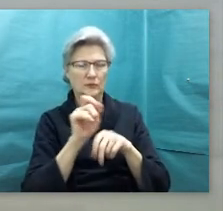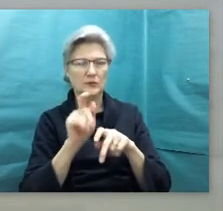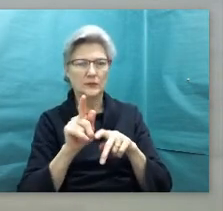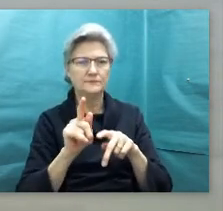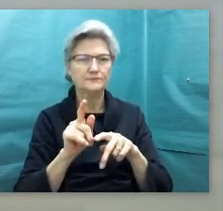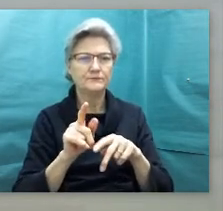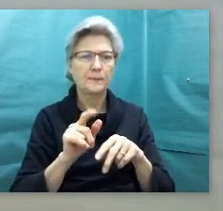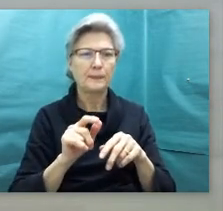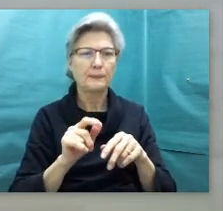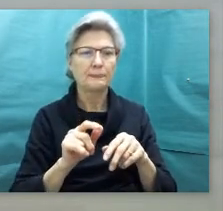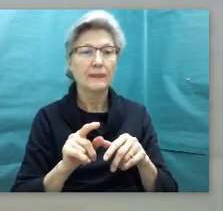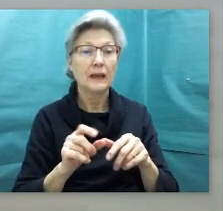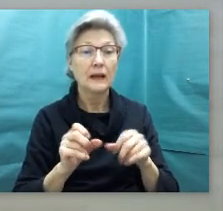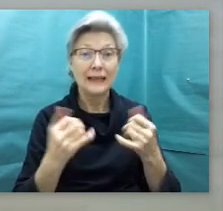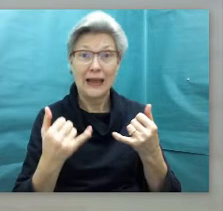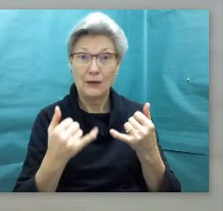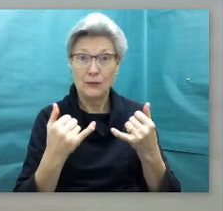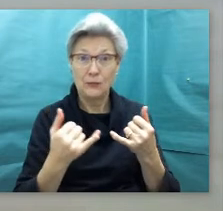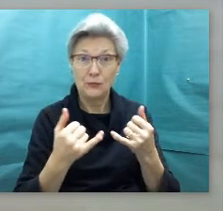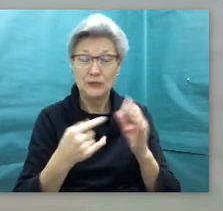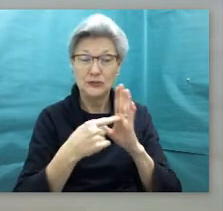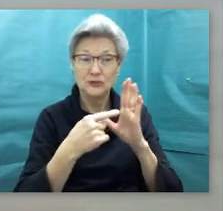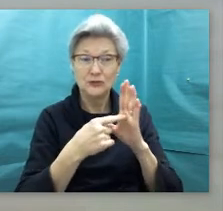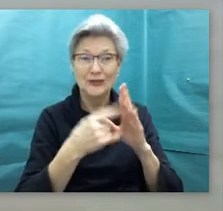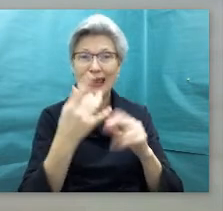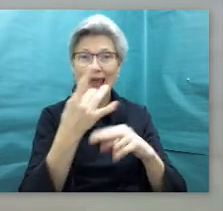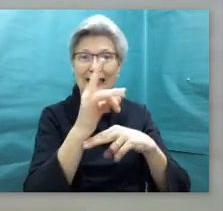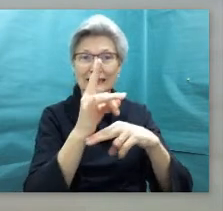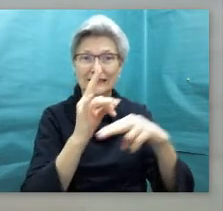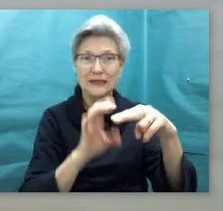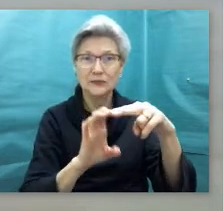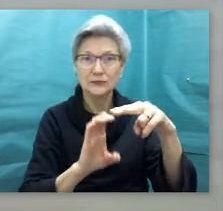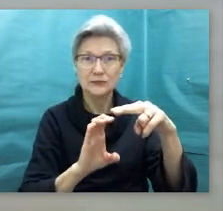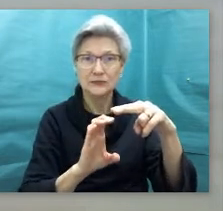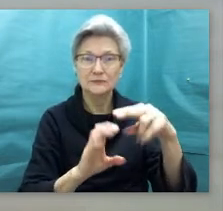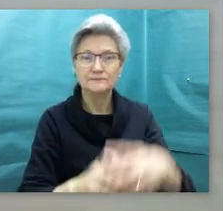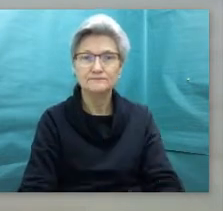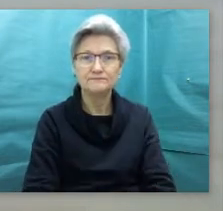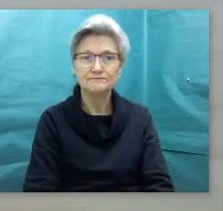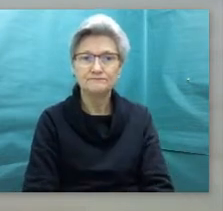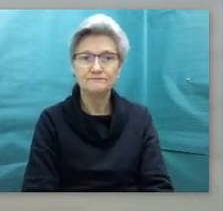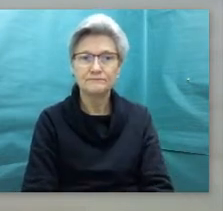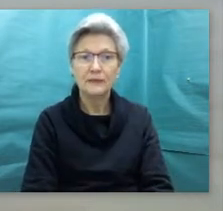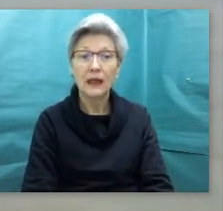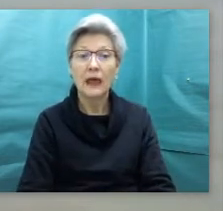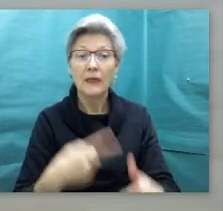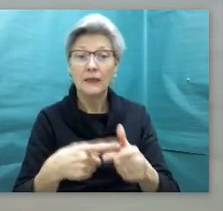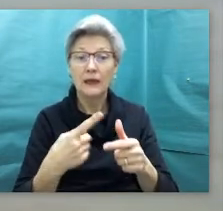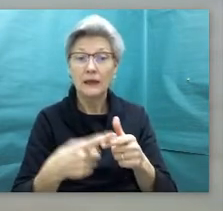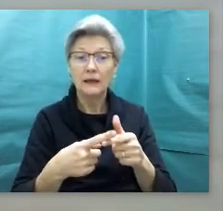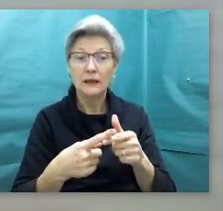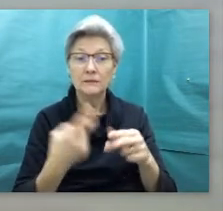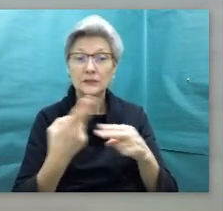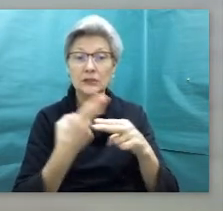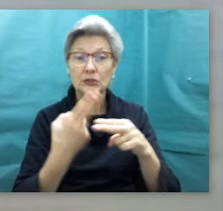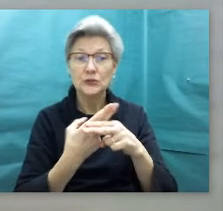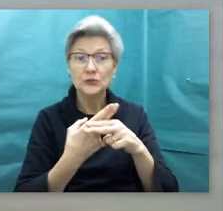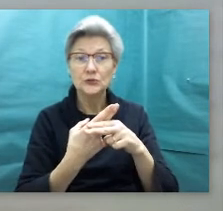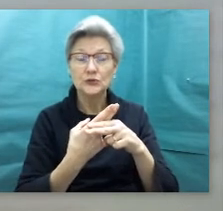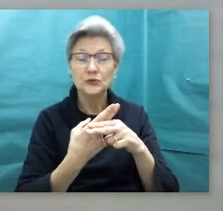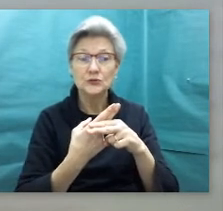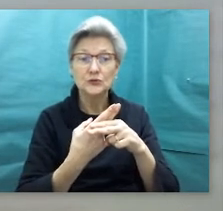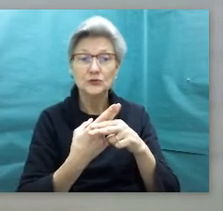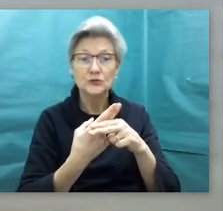2. And now this model shows me 18/100ths. Then I'm going to use a model